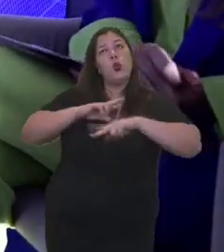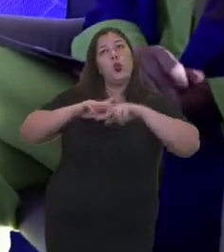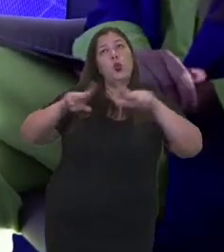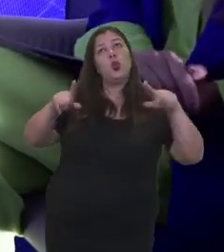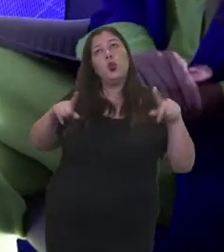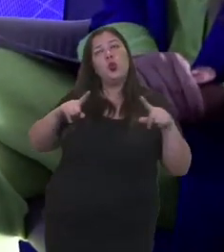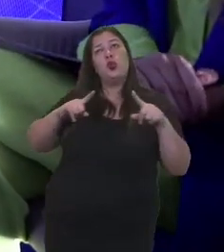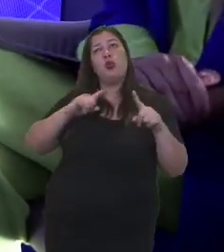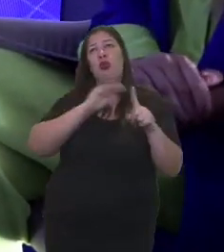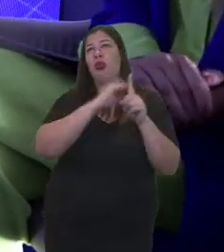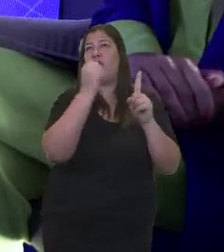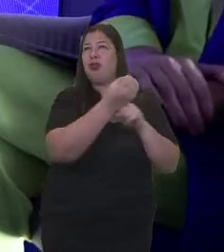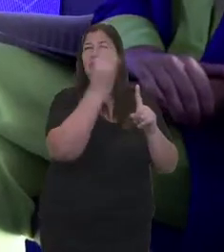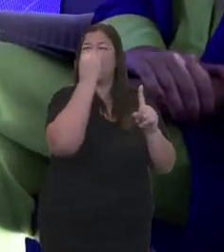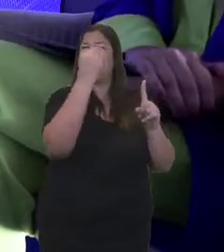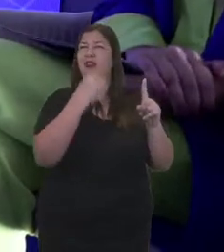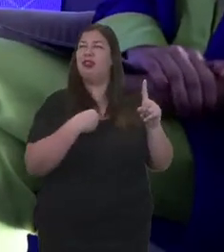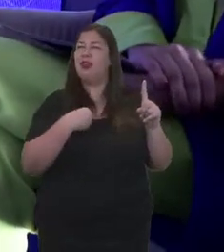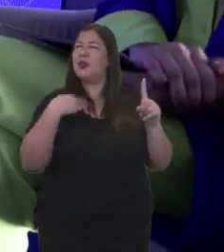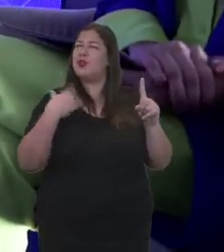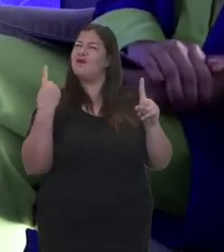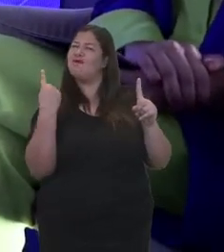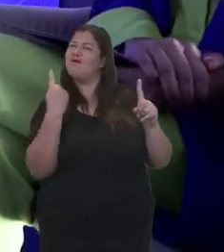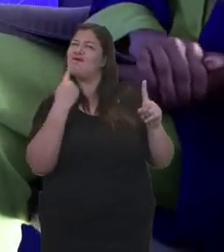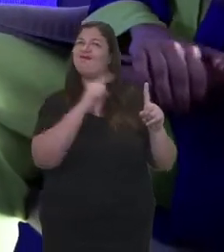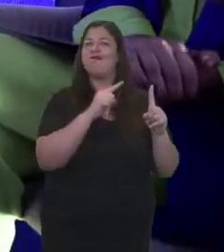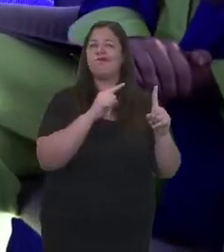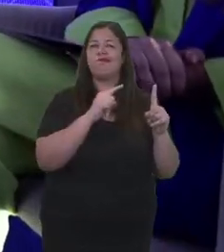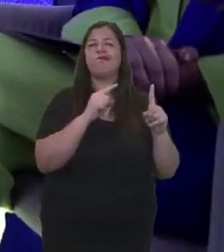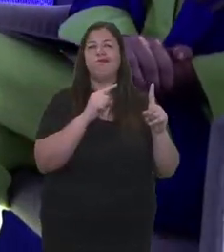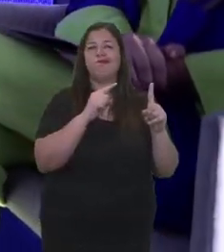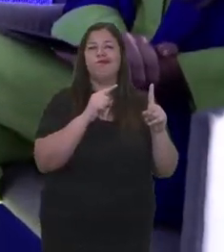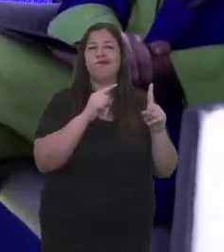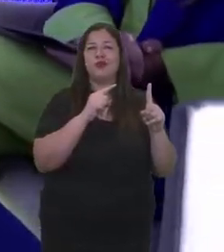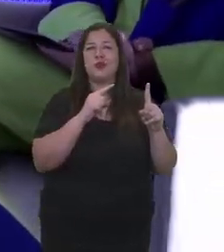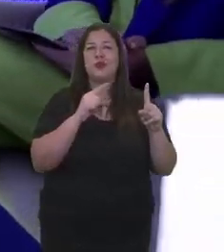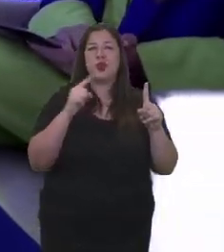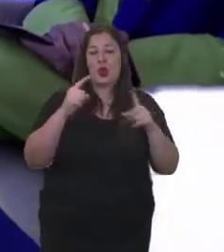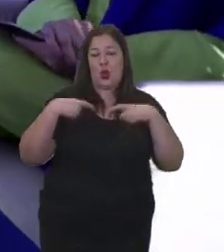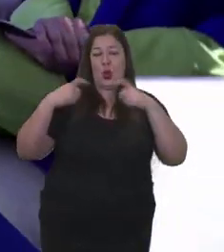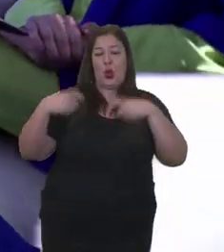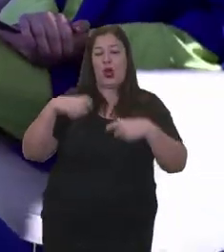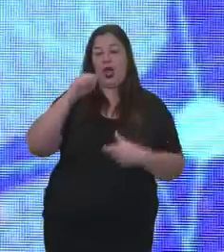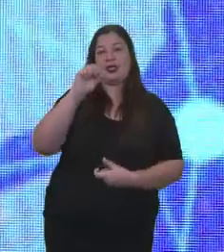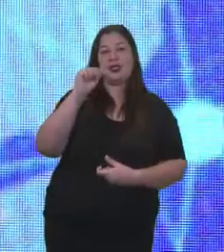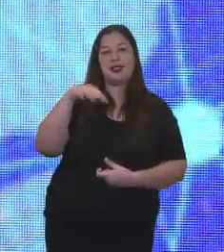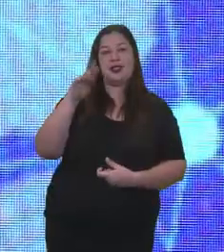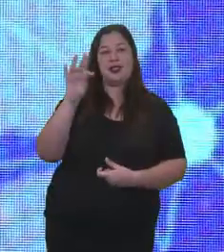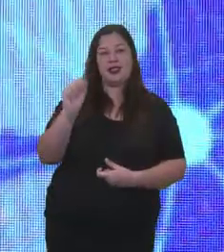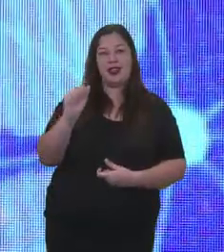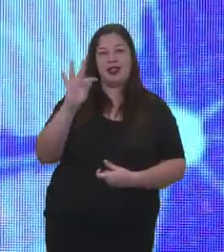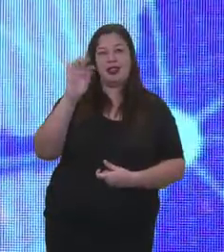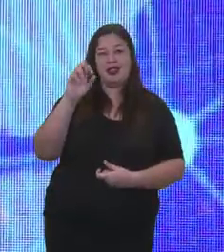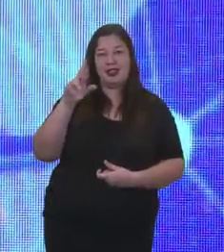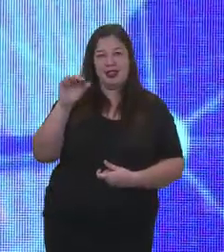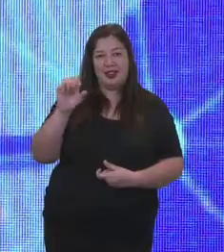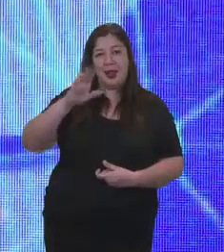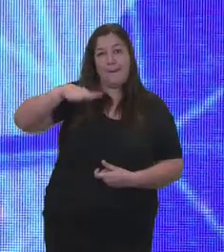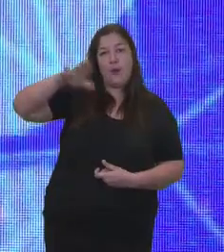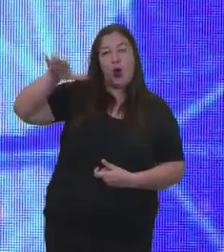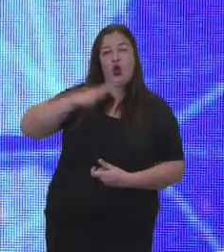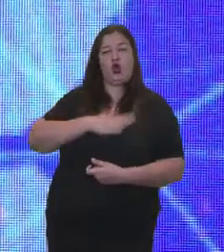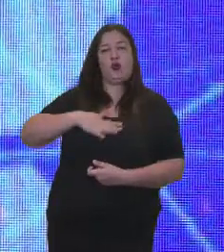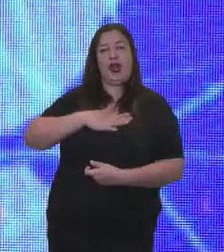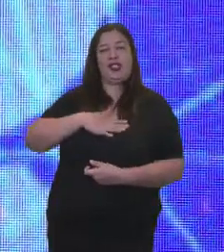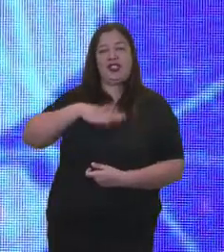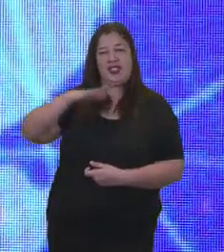I can meet this society that in Morro dos Prazeres, here in Santa Teresa, it's very close. Everybody is